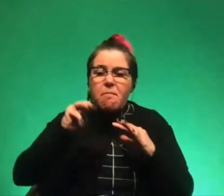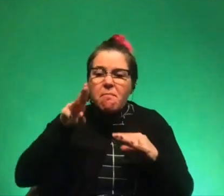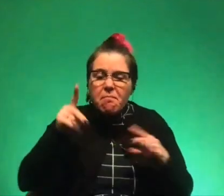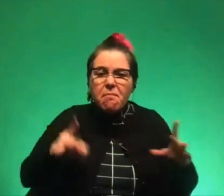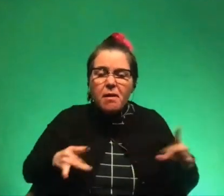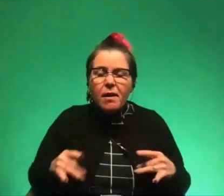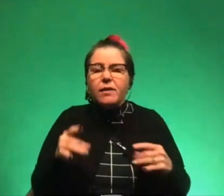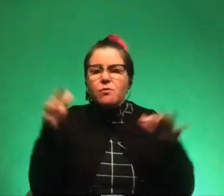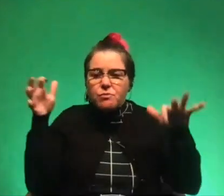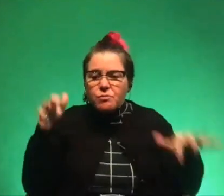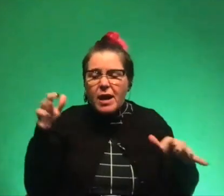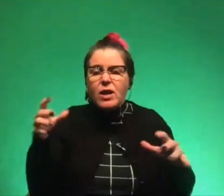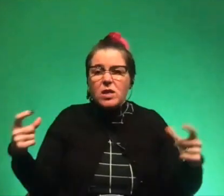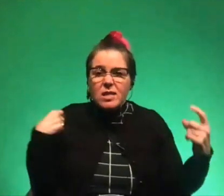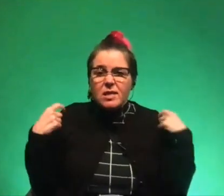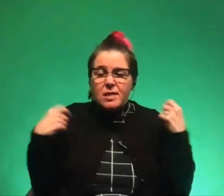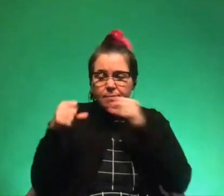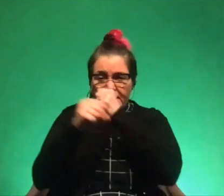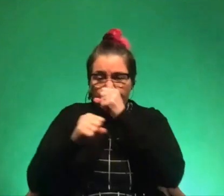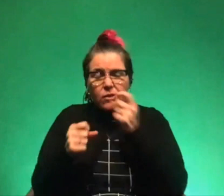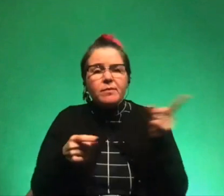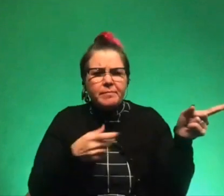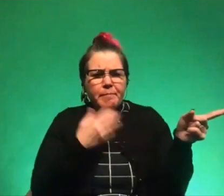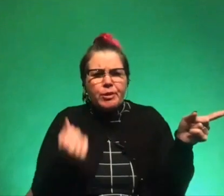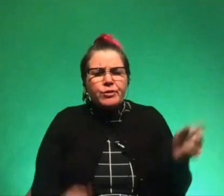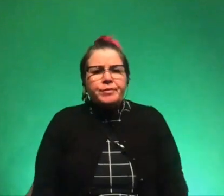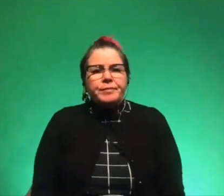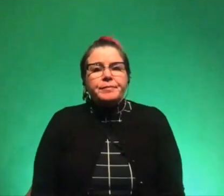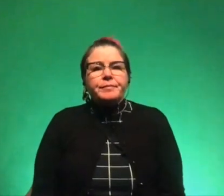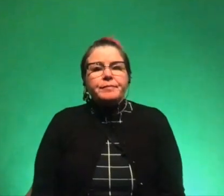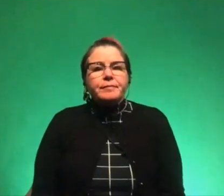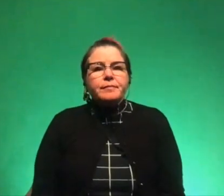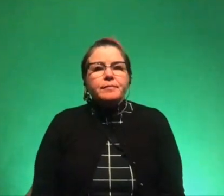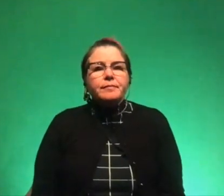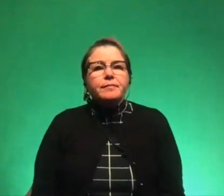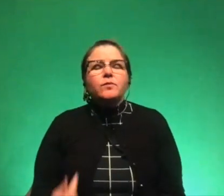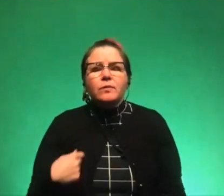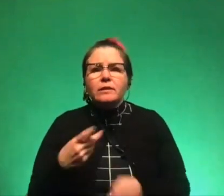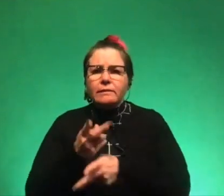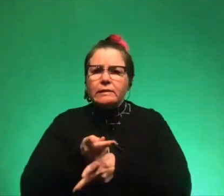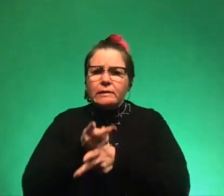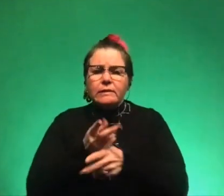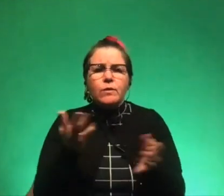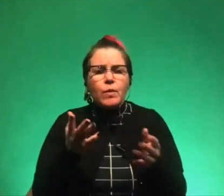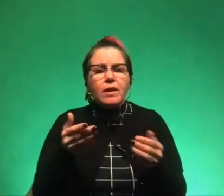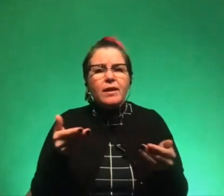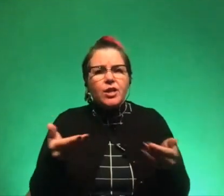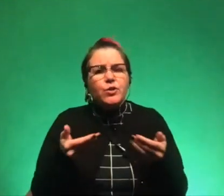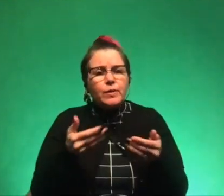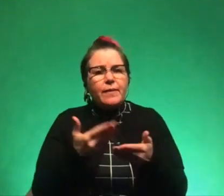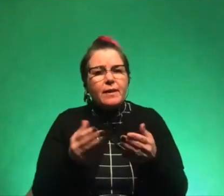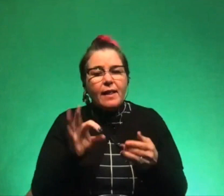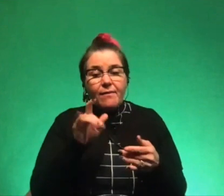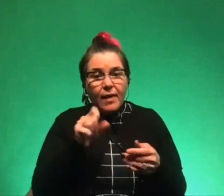bitten by mosquitoes, it's actually a lot more pleasant. So yeah, no. Something we are really cautious of though is introducing things like flies